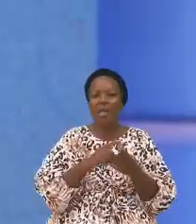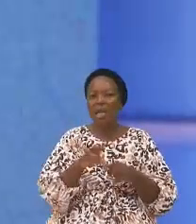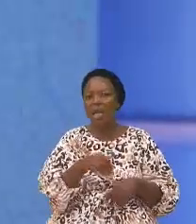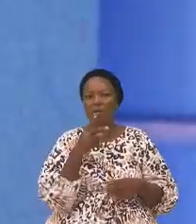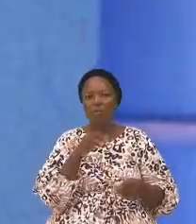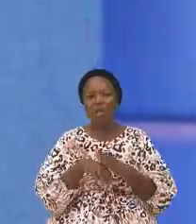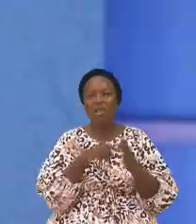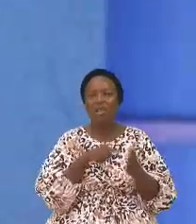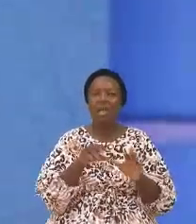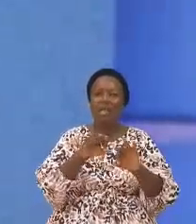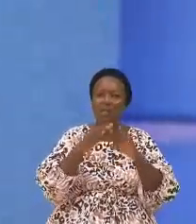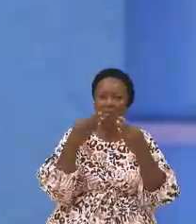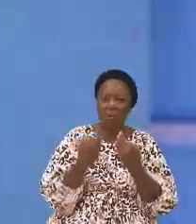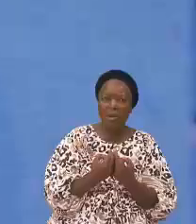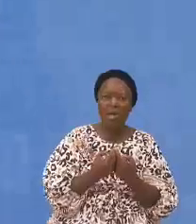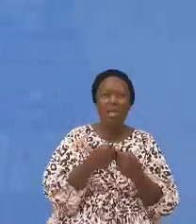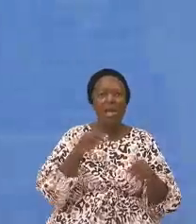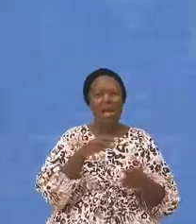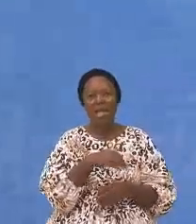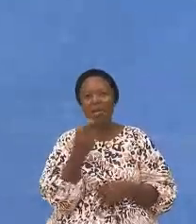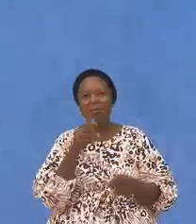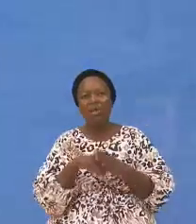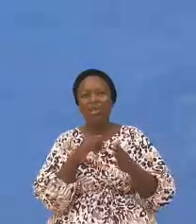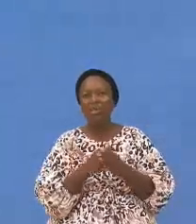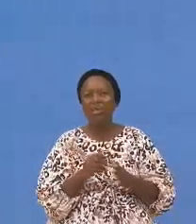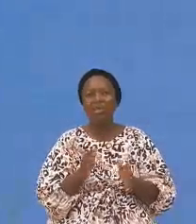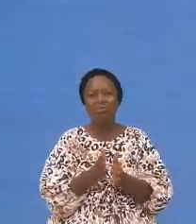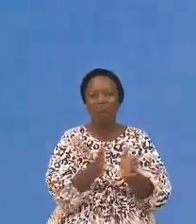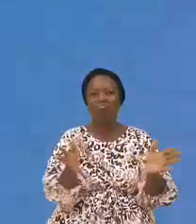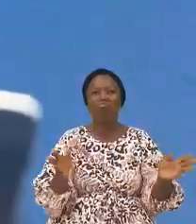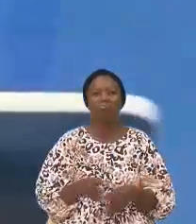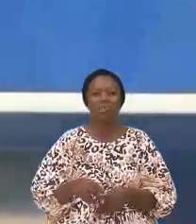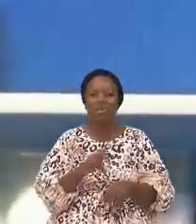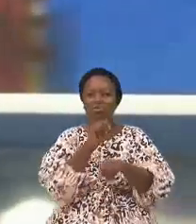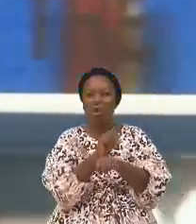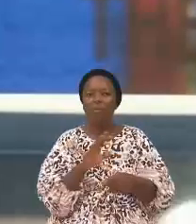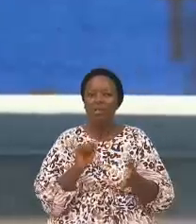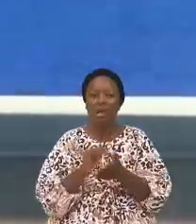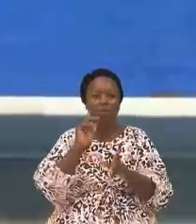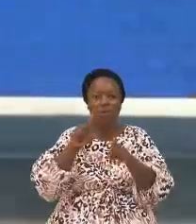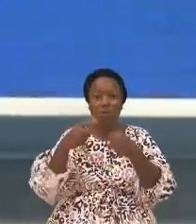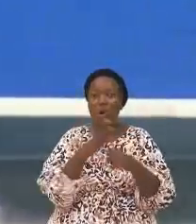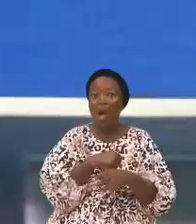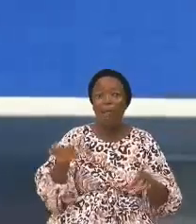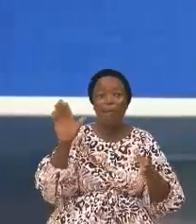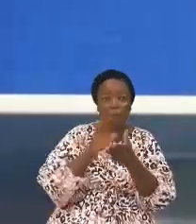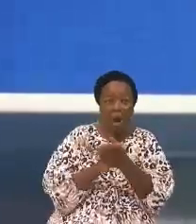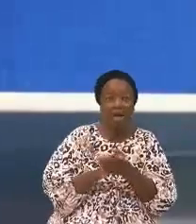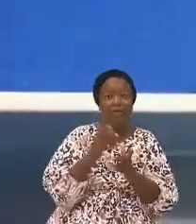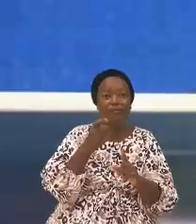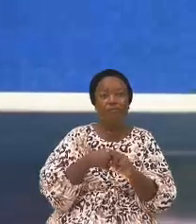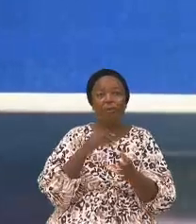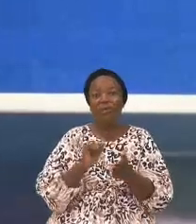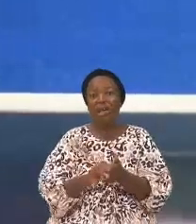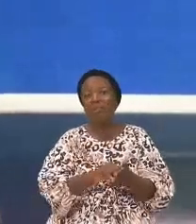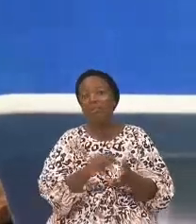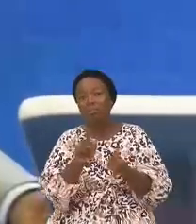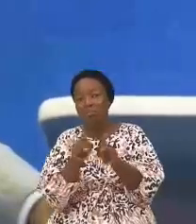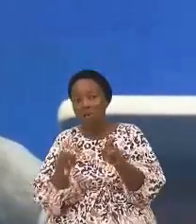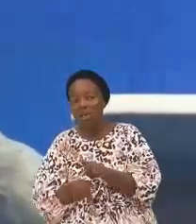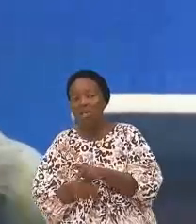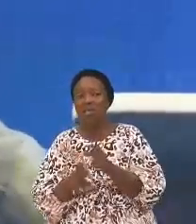it's a marriage. Anyone in this family, anyone in this extended tribe that will